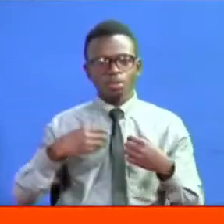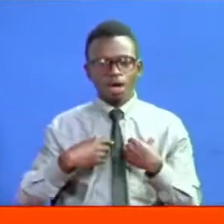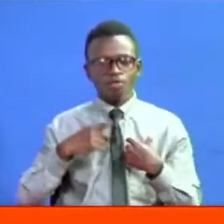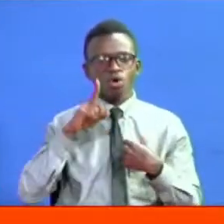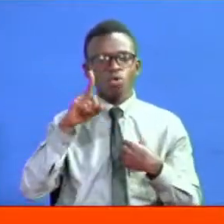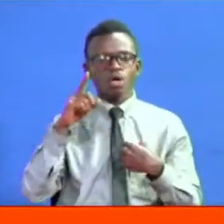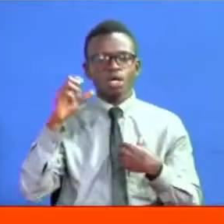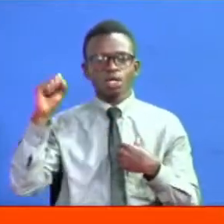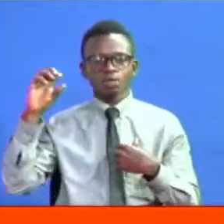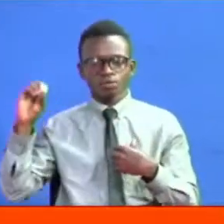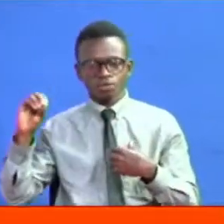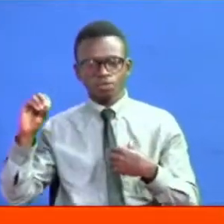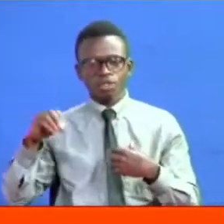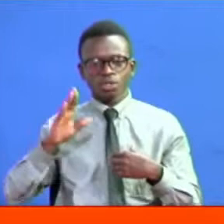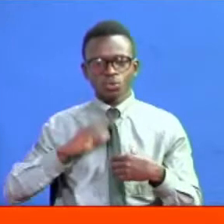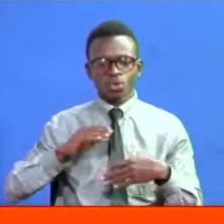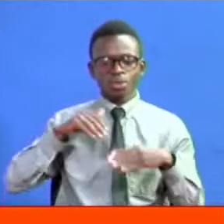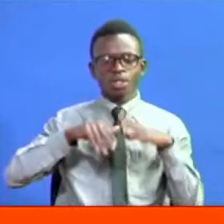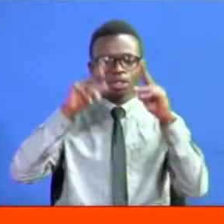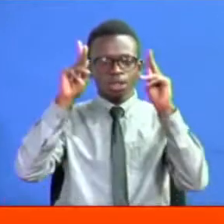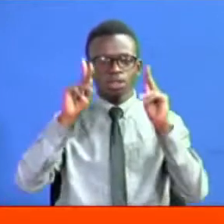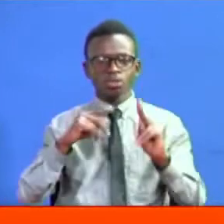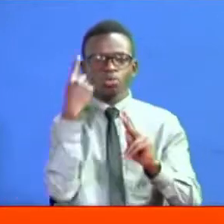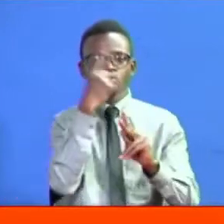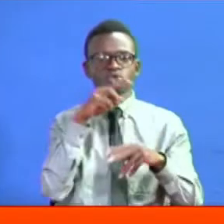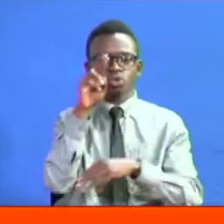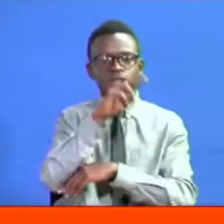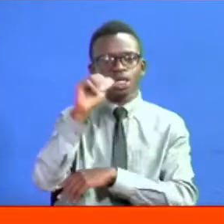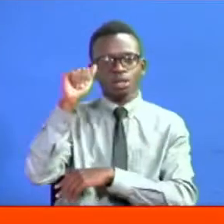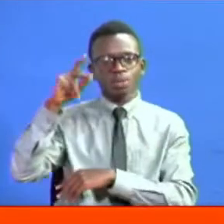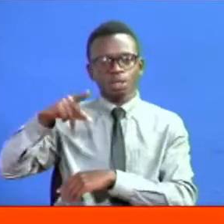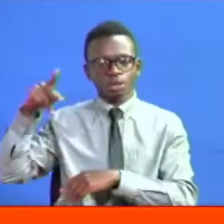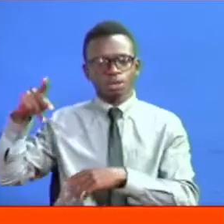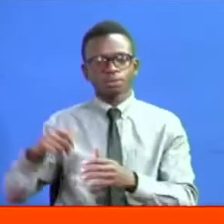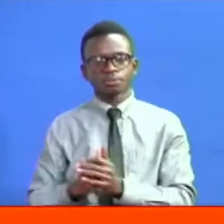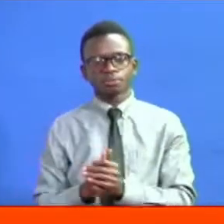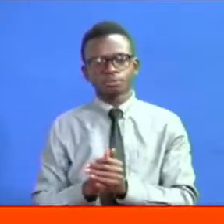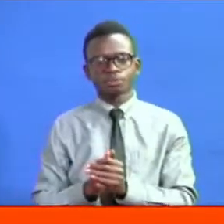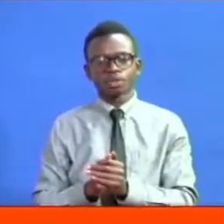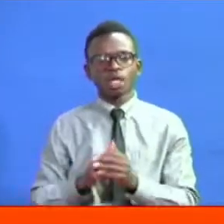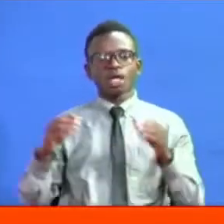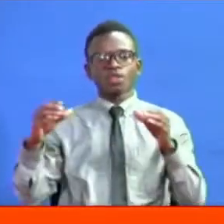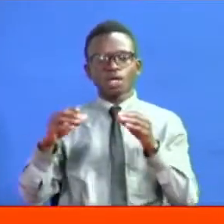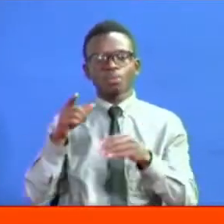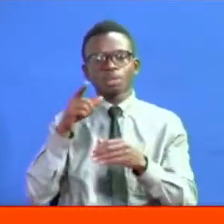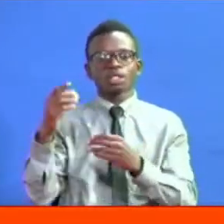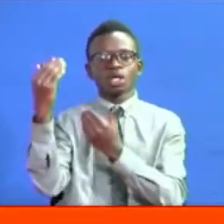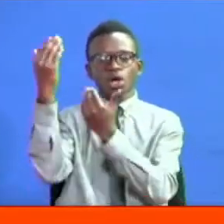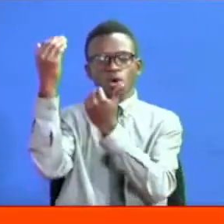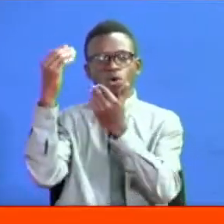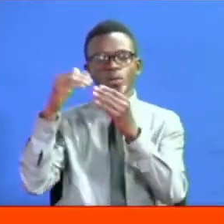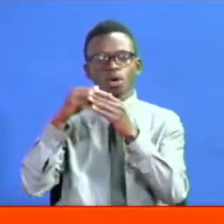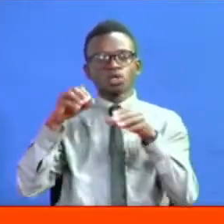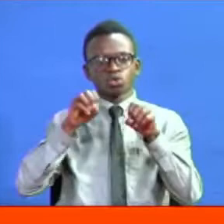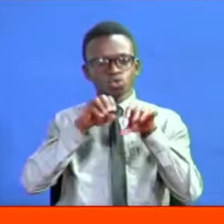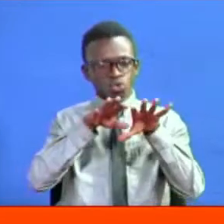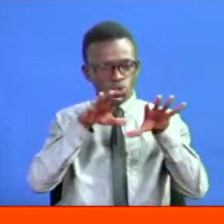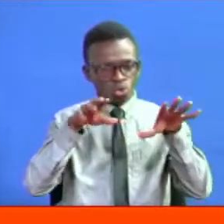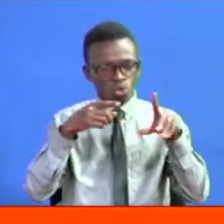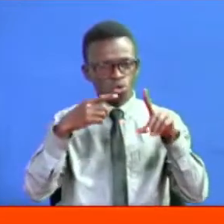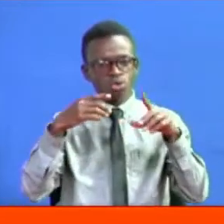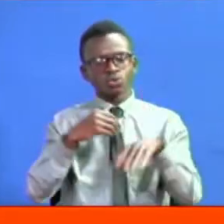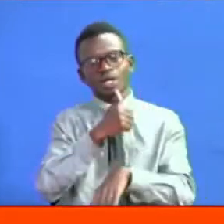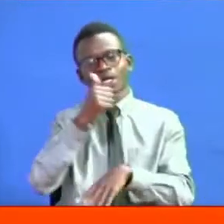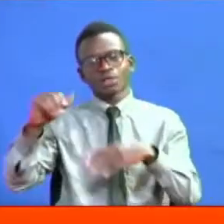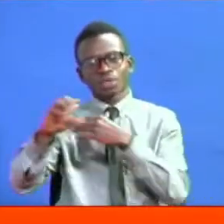women fishmongers in Kisumu using the app. The company hopes to expand to neighboring